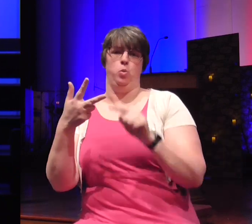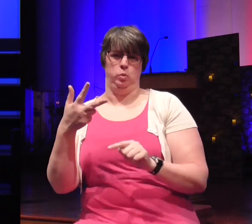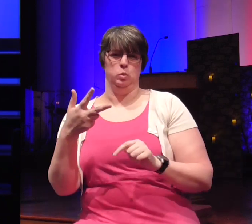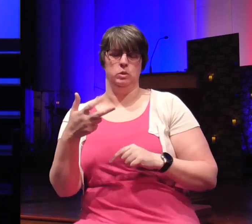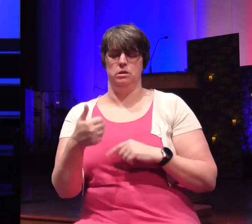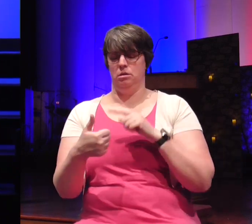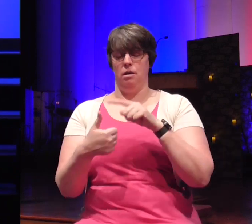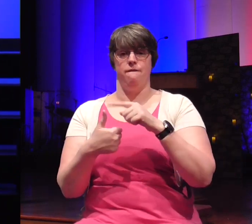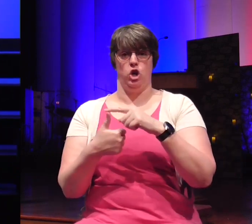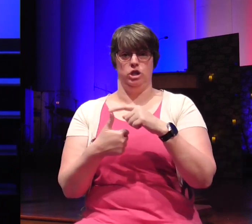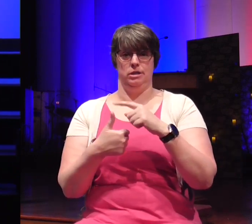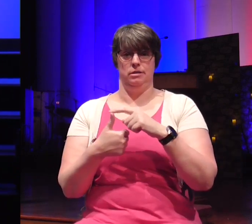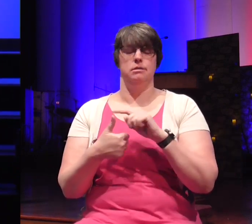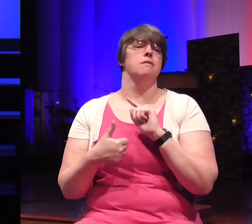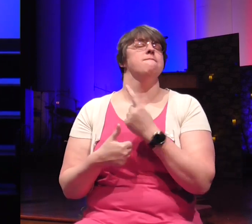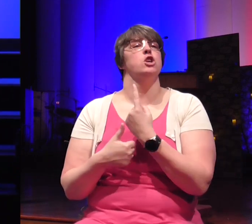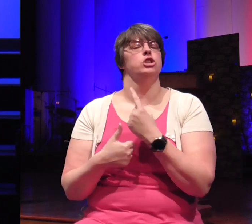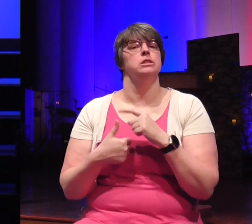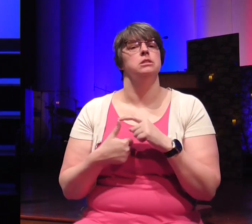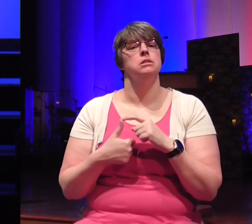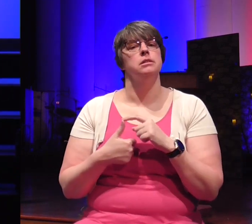these, the call of the heart,